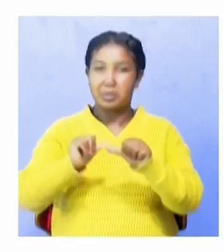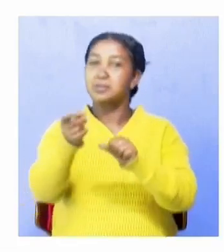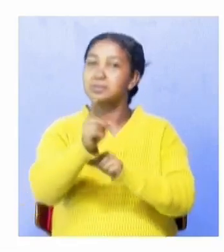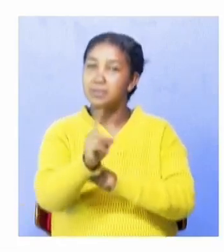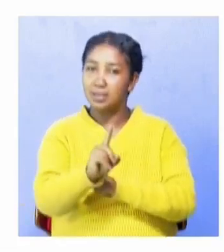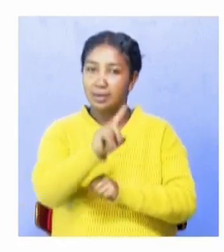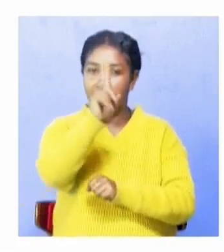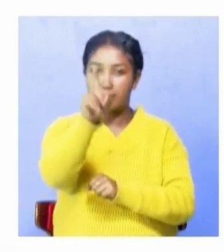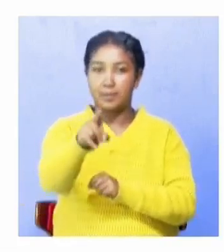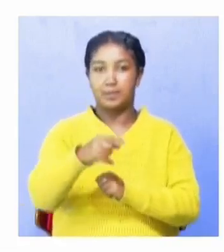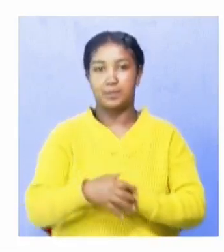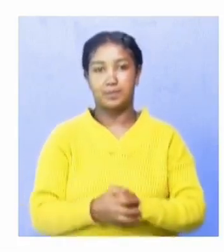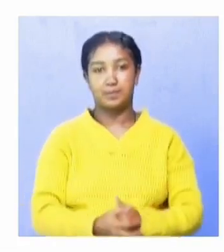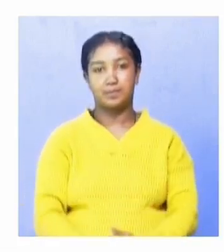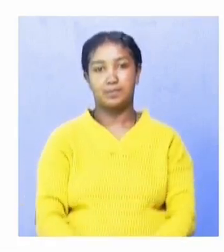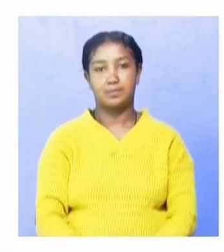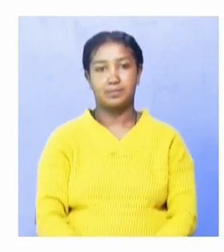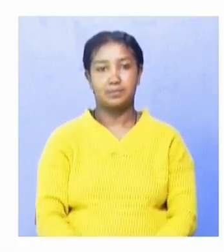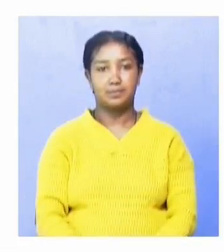continuous tense?